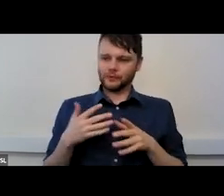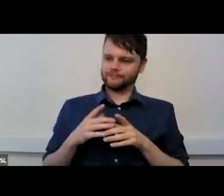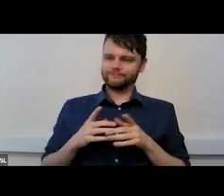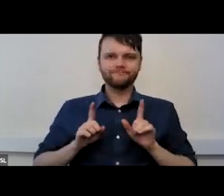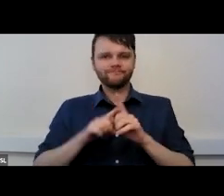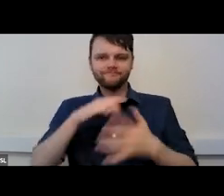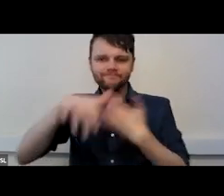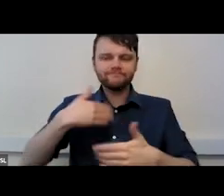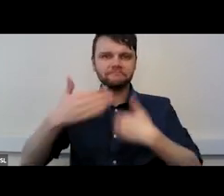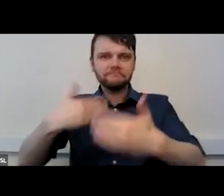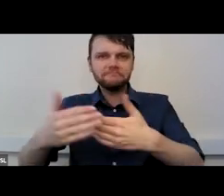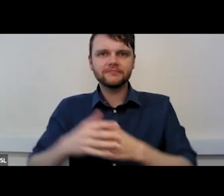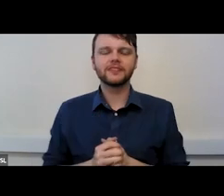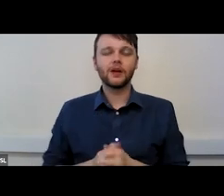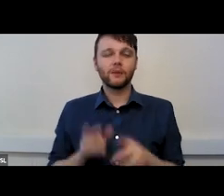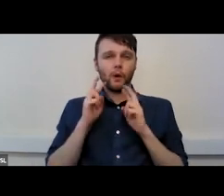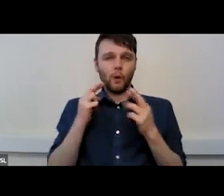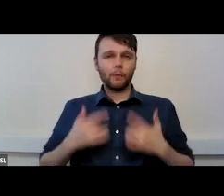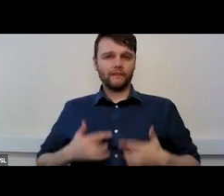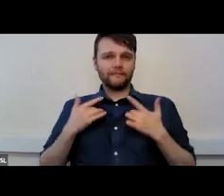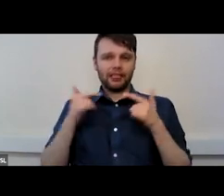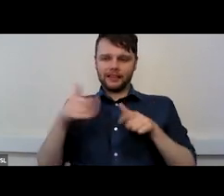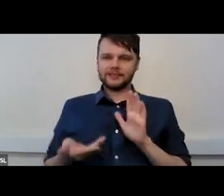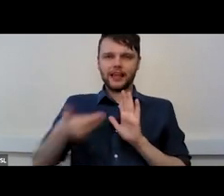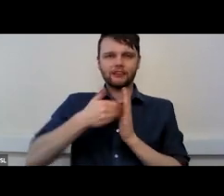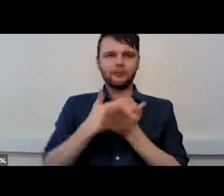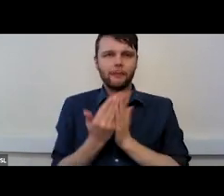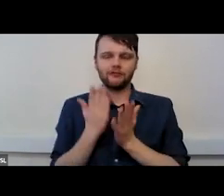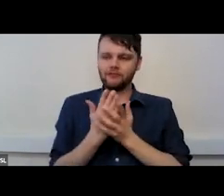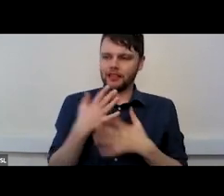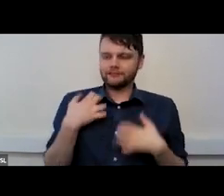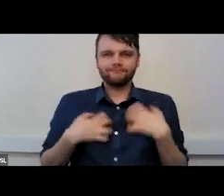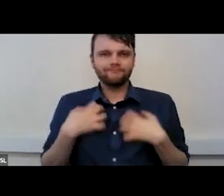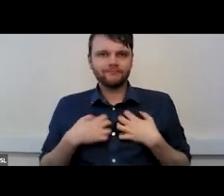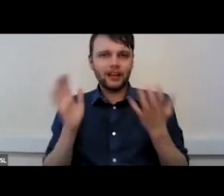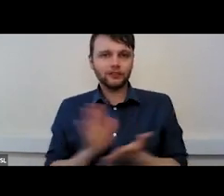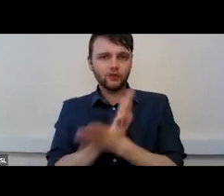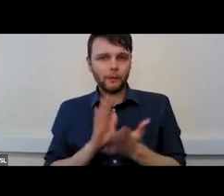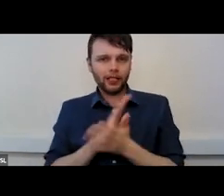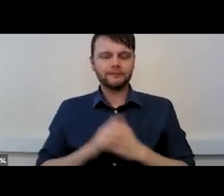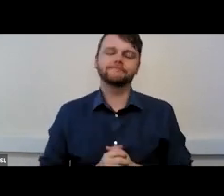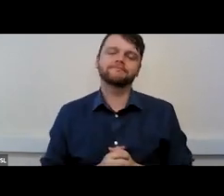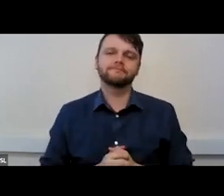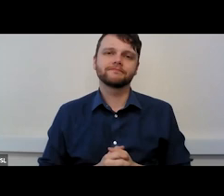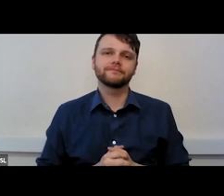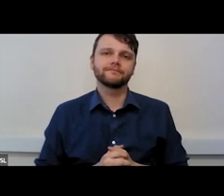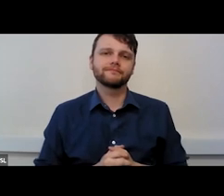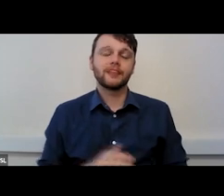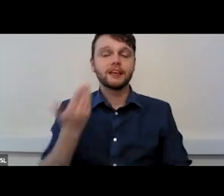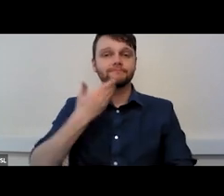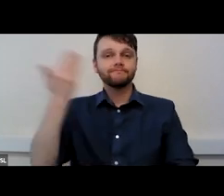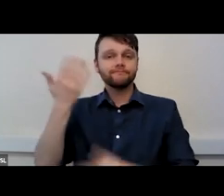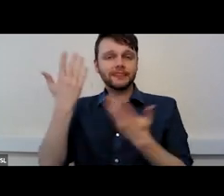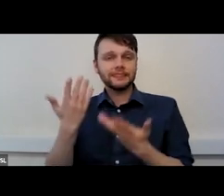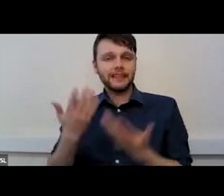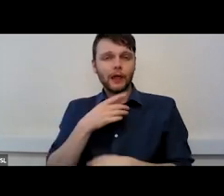together, and we hope you find these bonus elements interesting and enjoyable. Our speaker today is Dr.